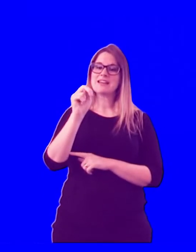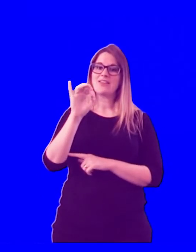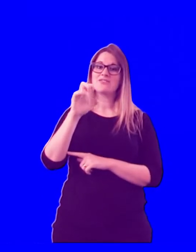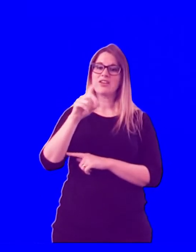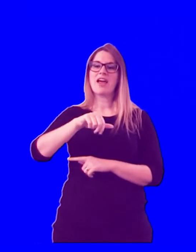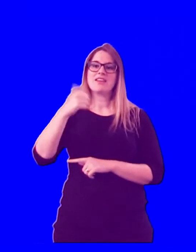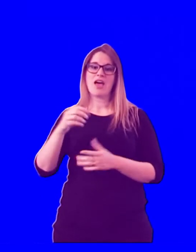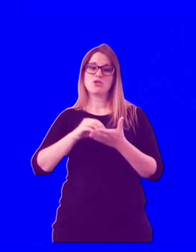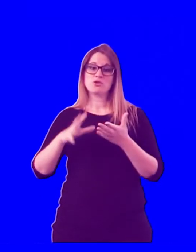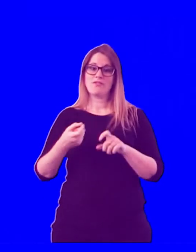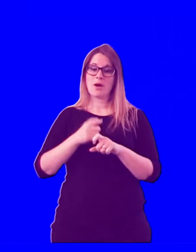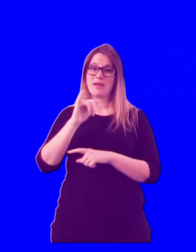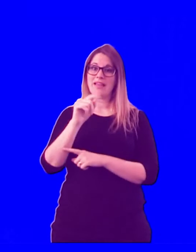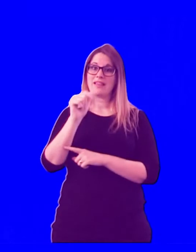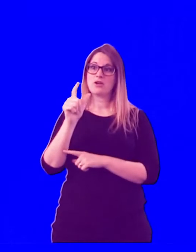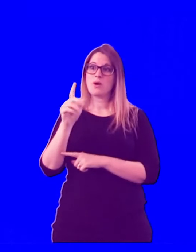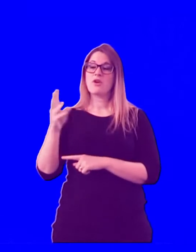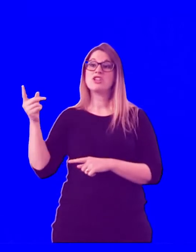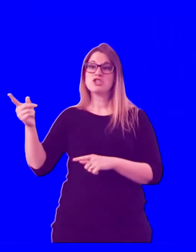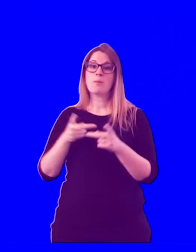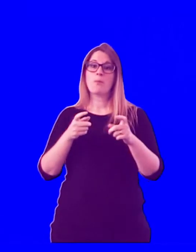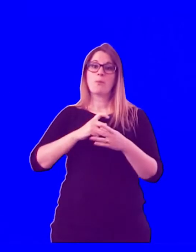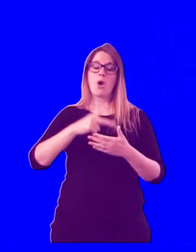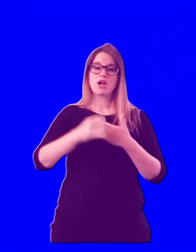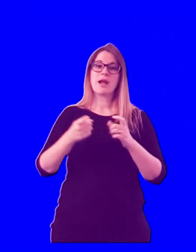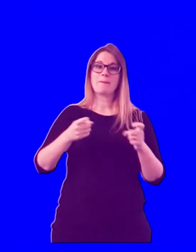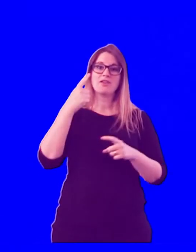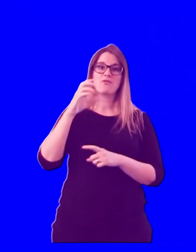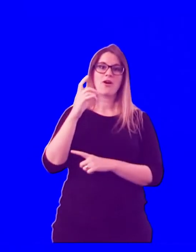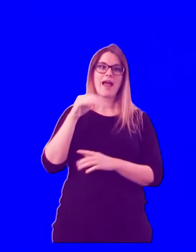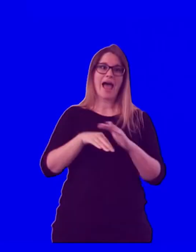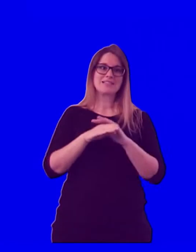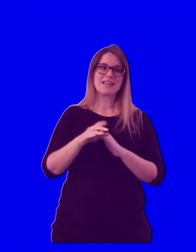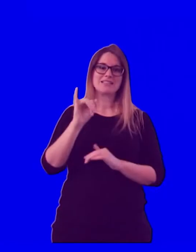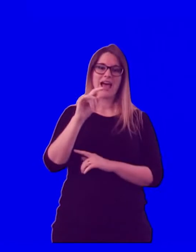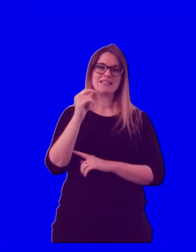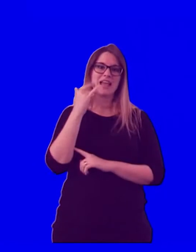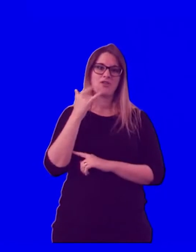another ITLA 24 student and project manager for Access IT California. Valerie.